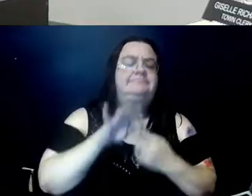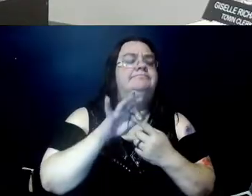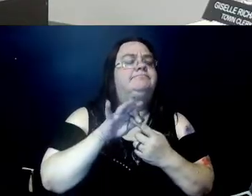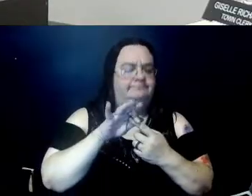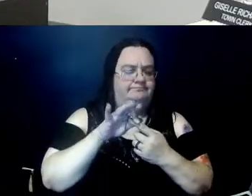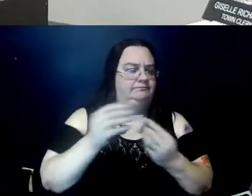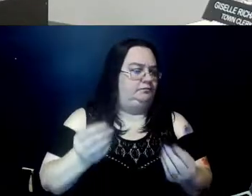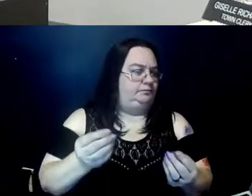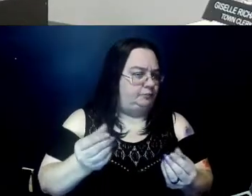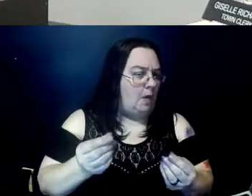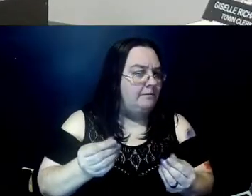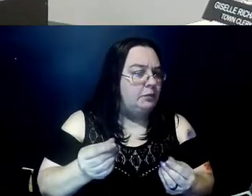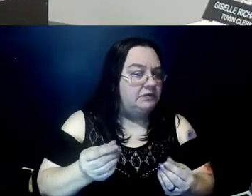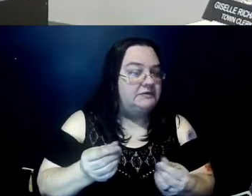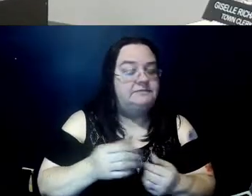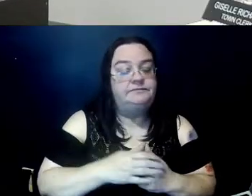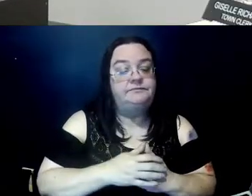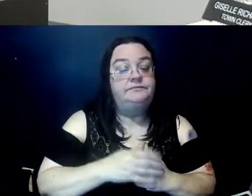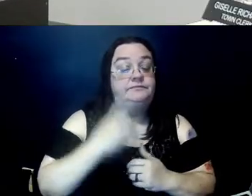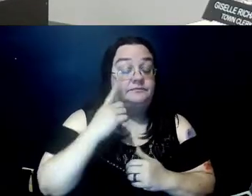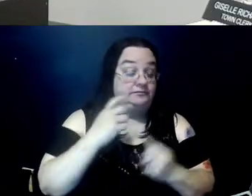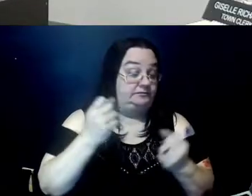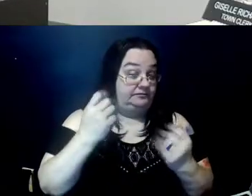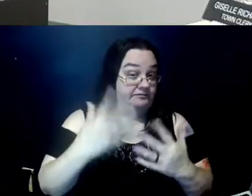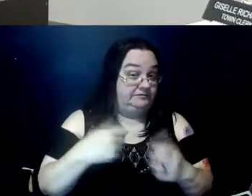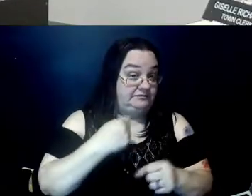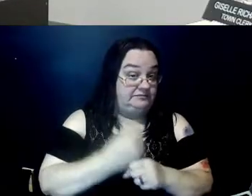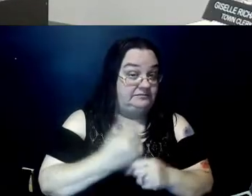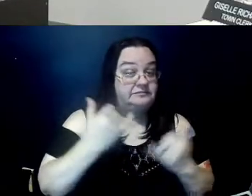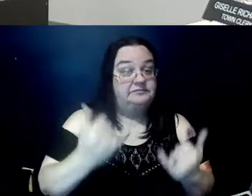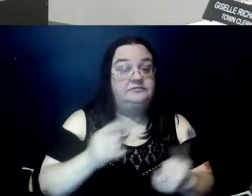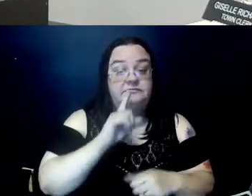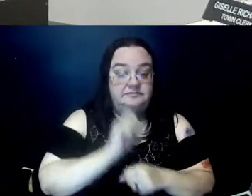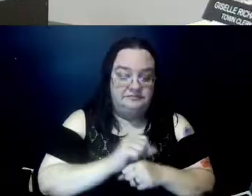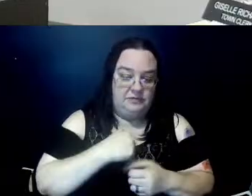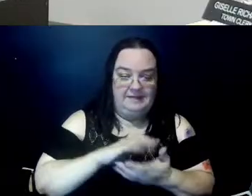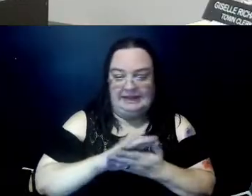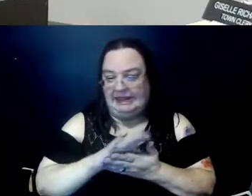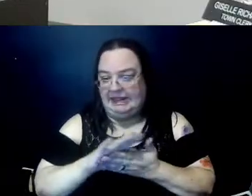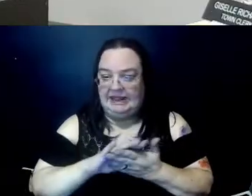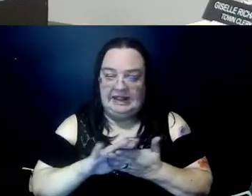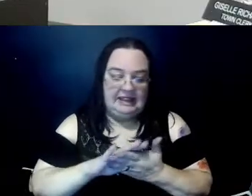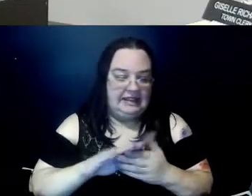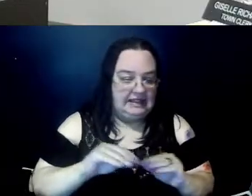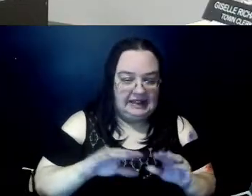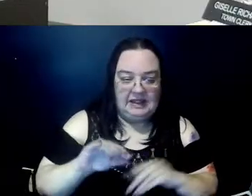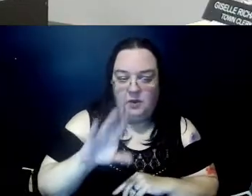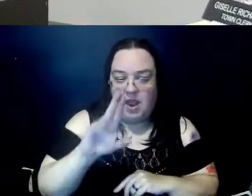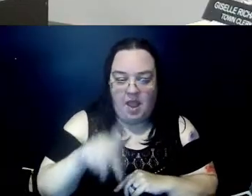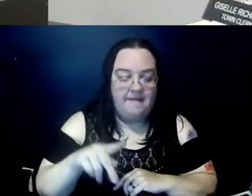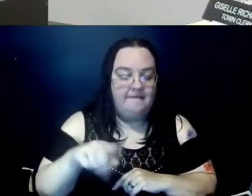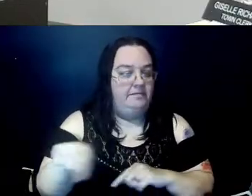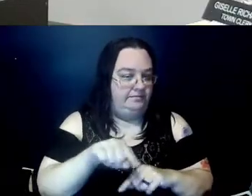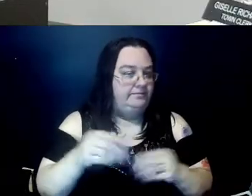property. For several years now, we've actually been clearing up these lots. We've had